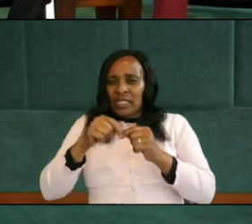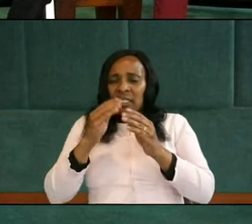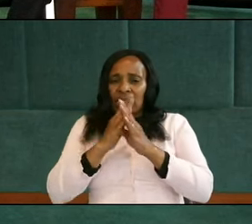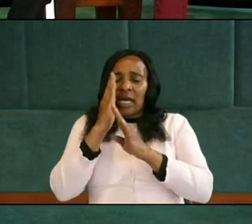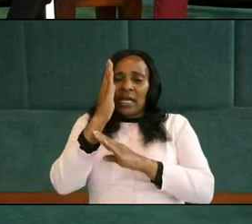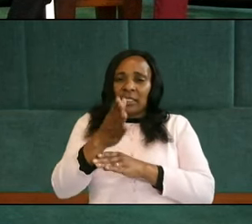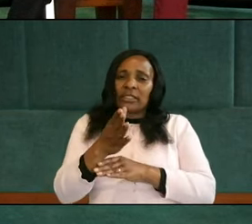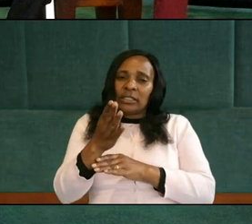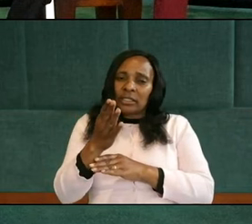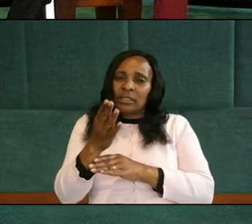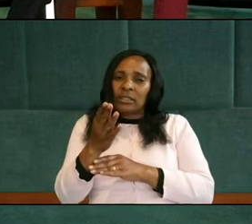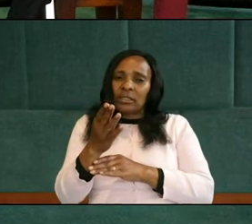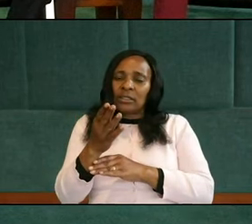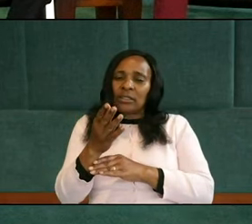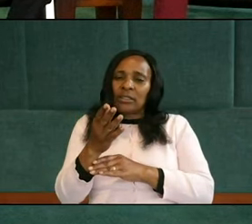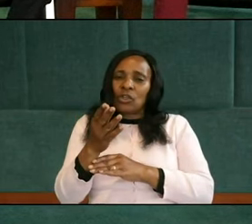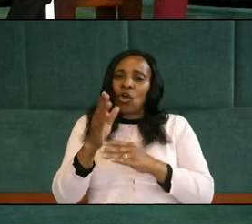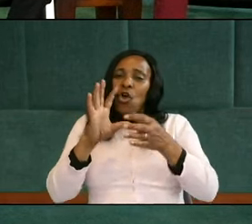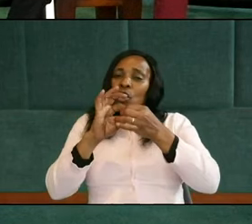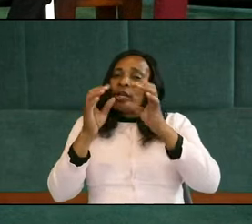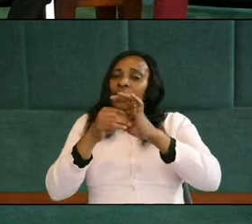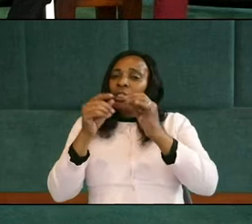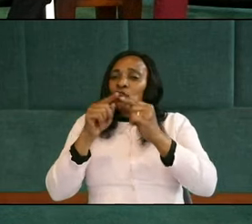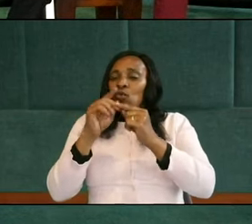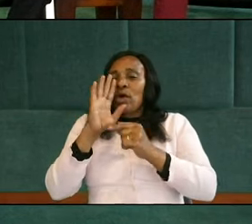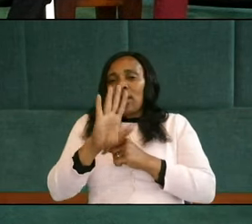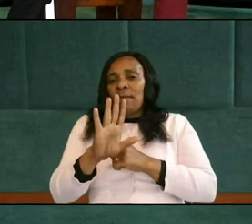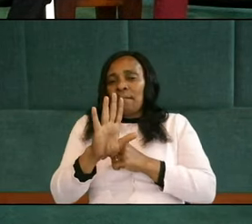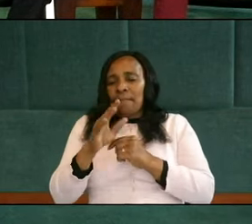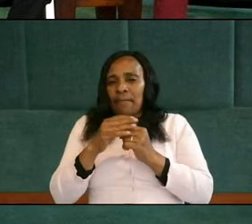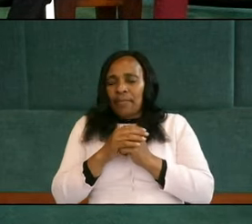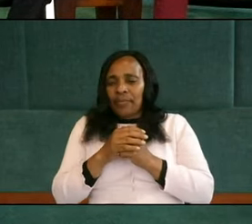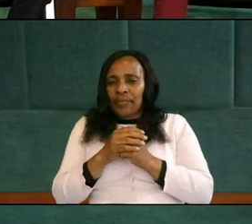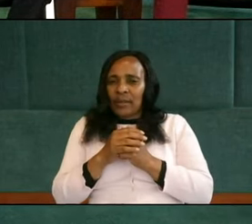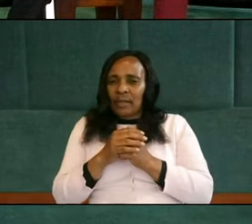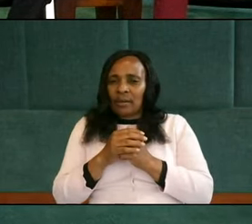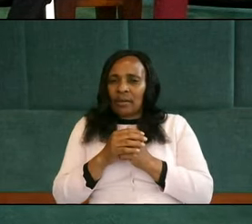directly linked to him. And